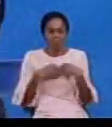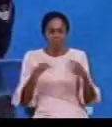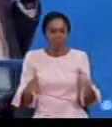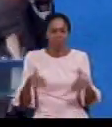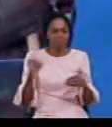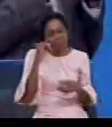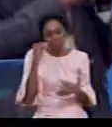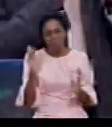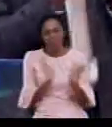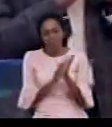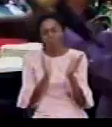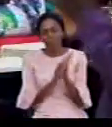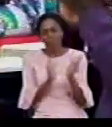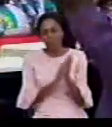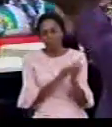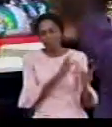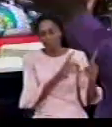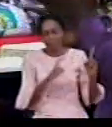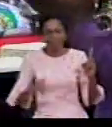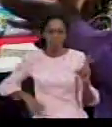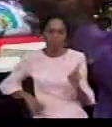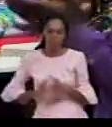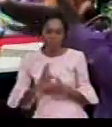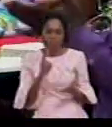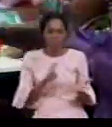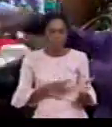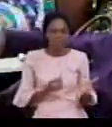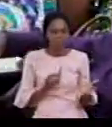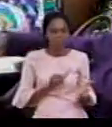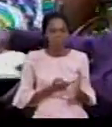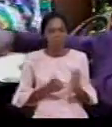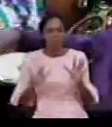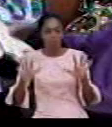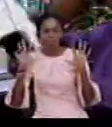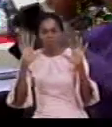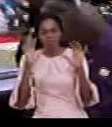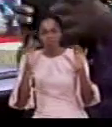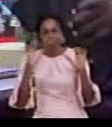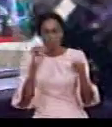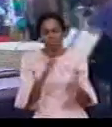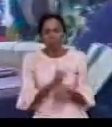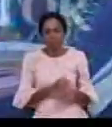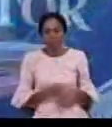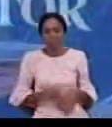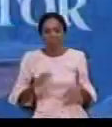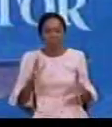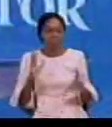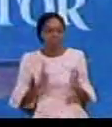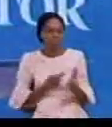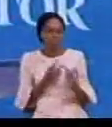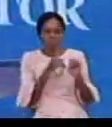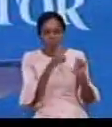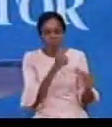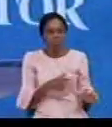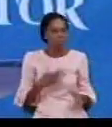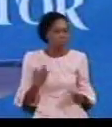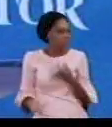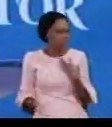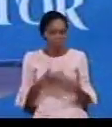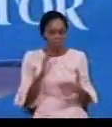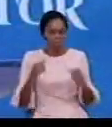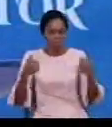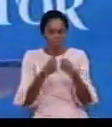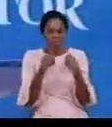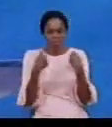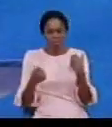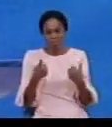hands together for Jesus. Double blessing. And the name of the Lord shall be glorified. Whatever may be the challenge in your life,